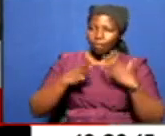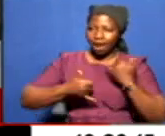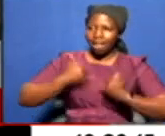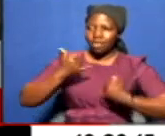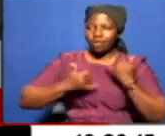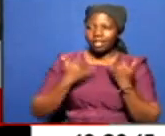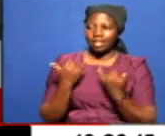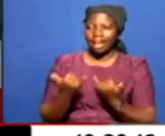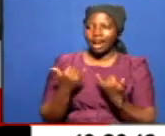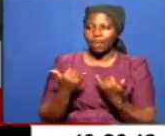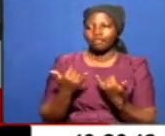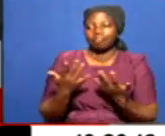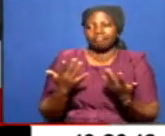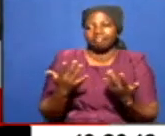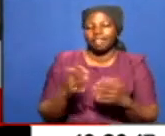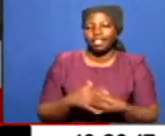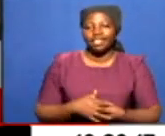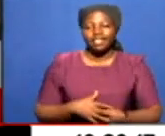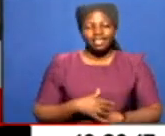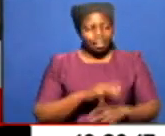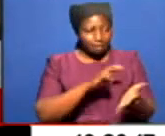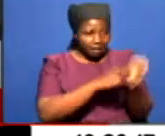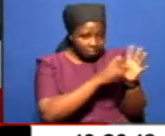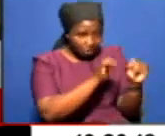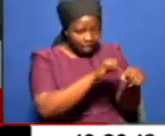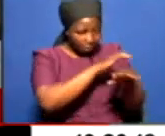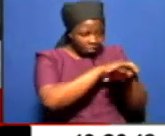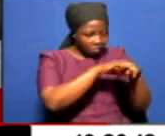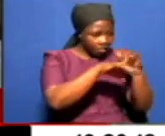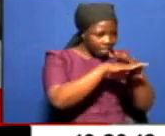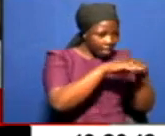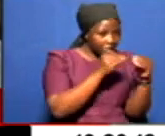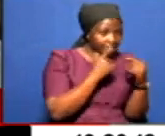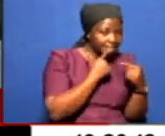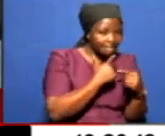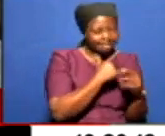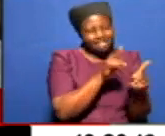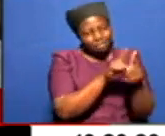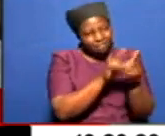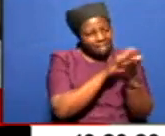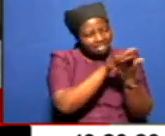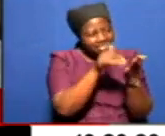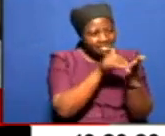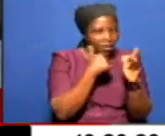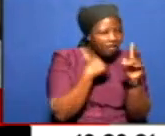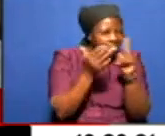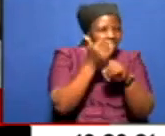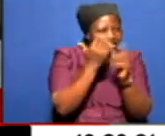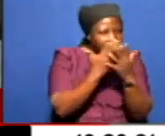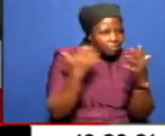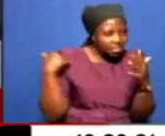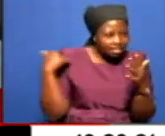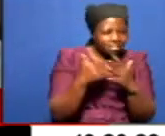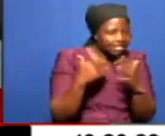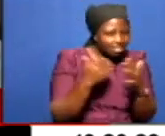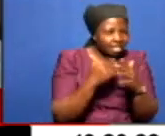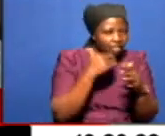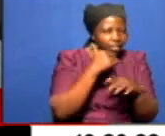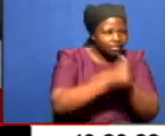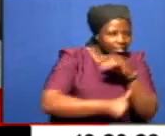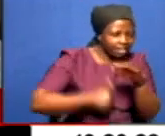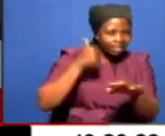So at least we can comfortably say at least we as a center, we have at least achieved something since its establishment